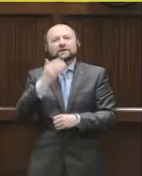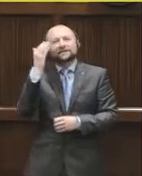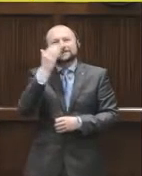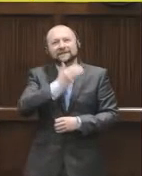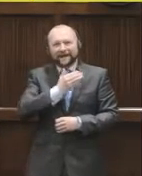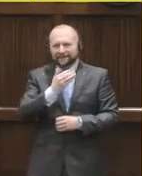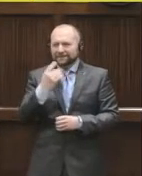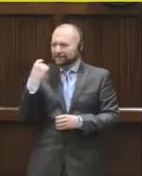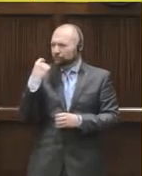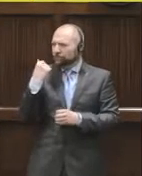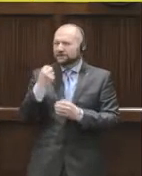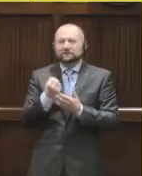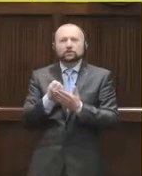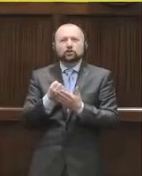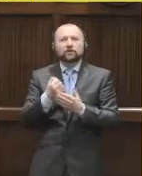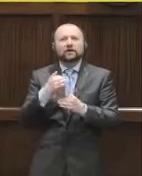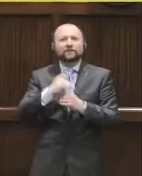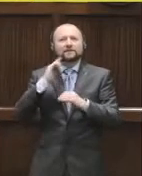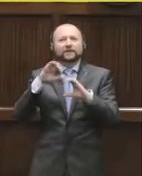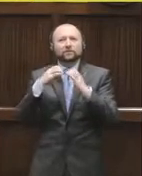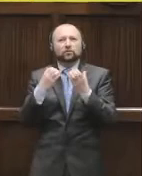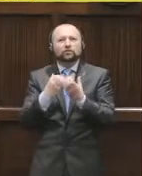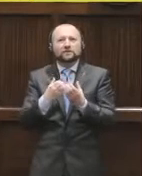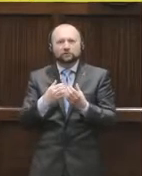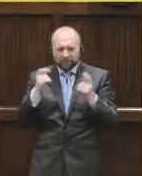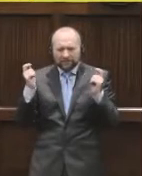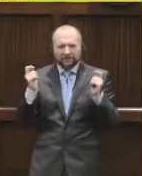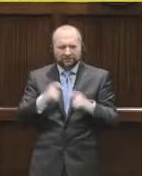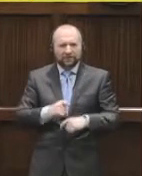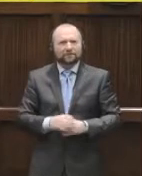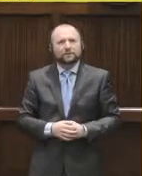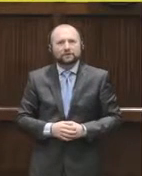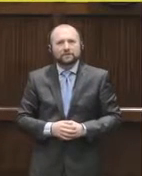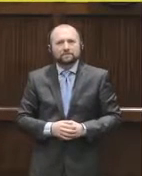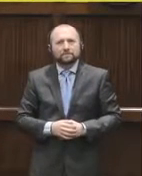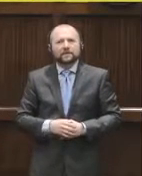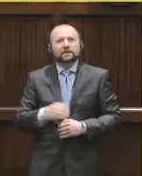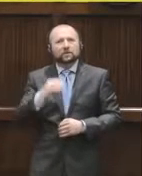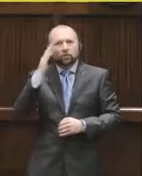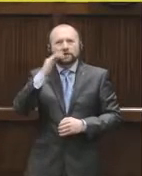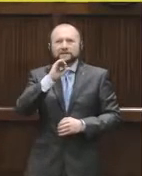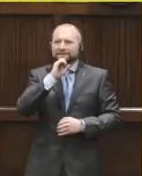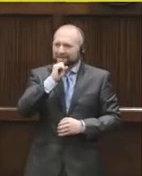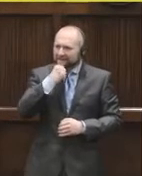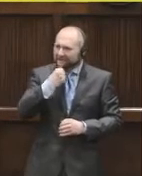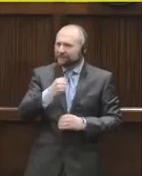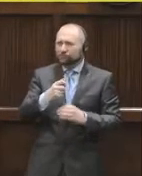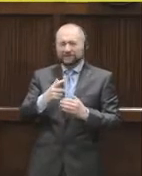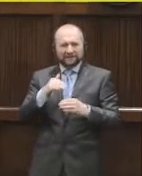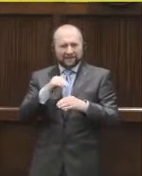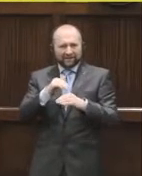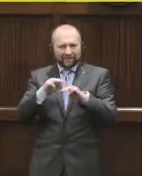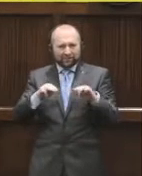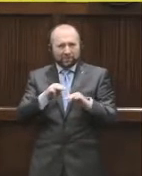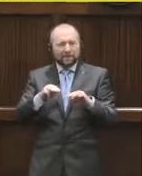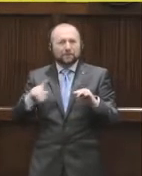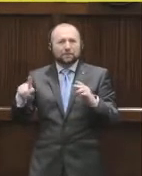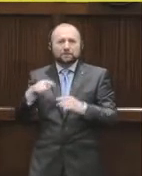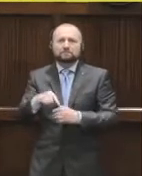recent story of the deaf community in Ireland and those most seriously impacted among its